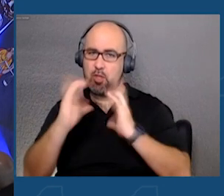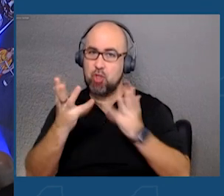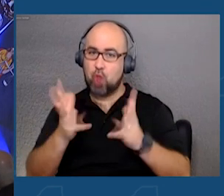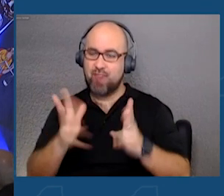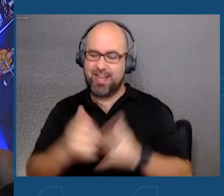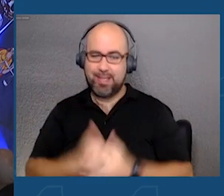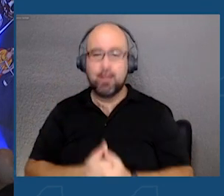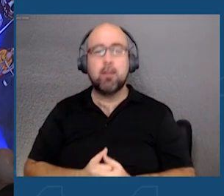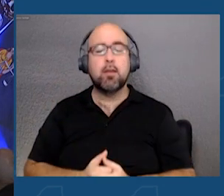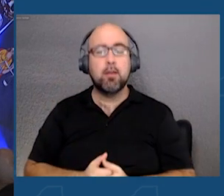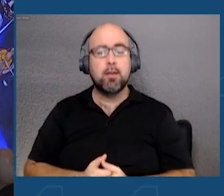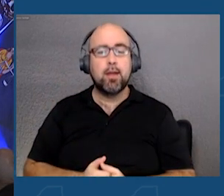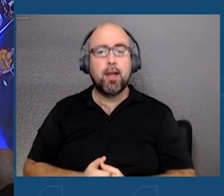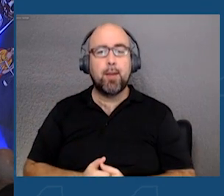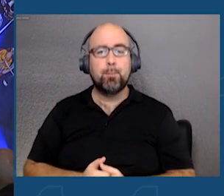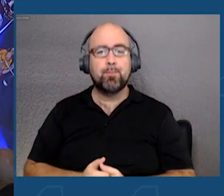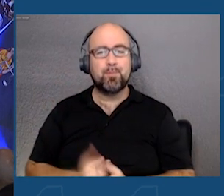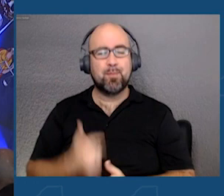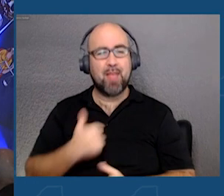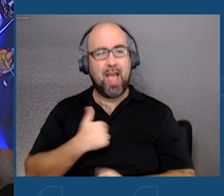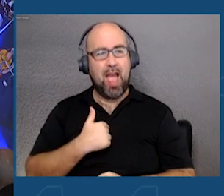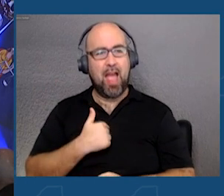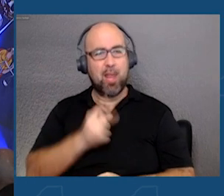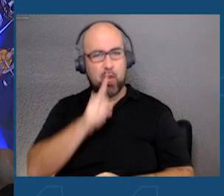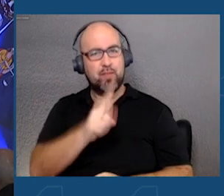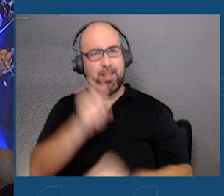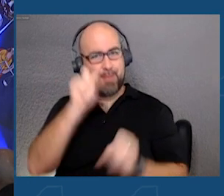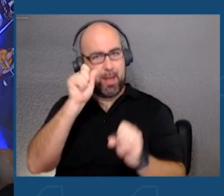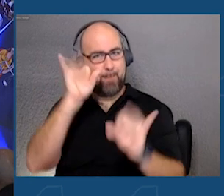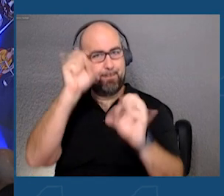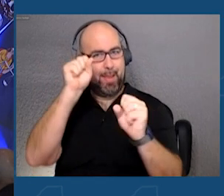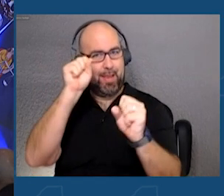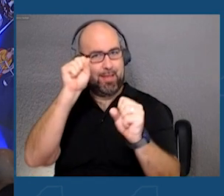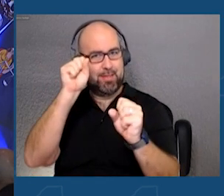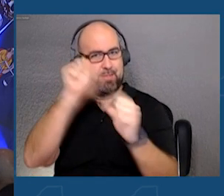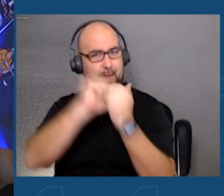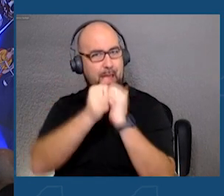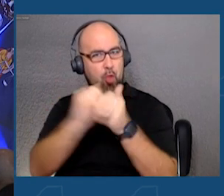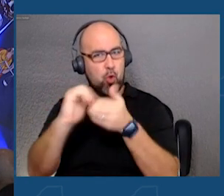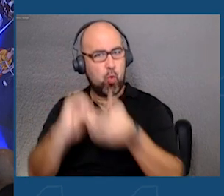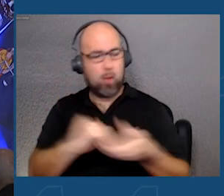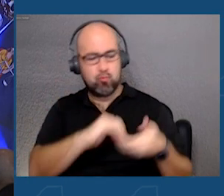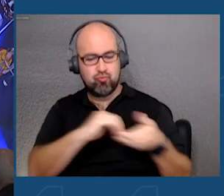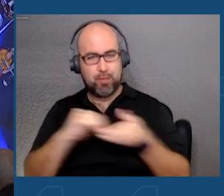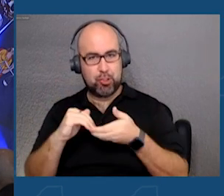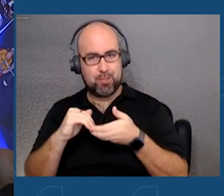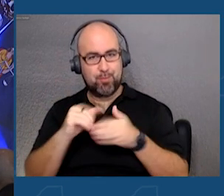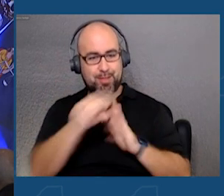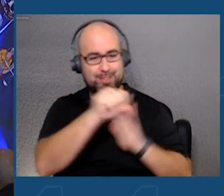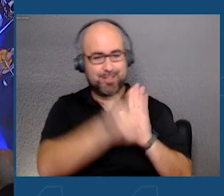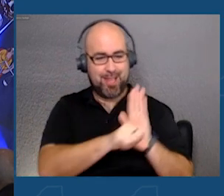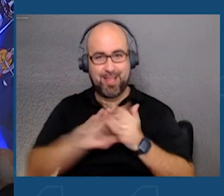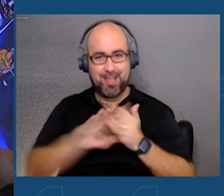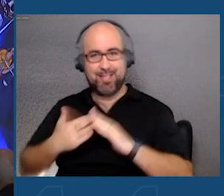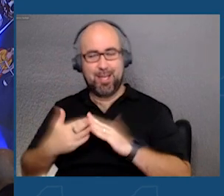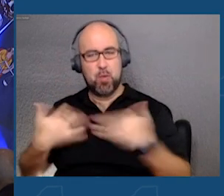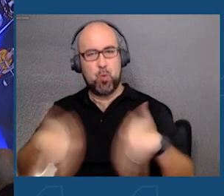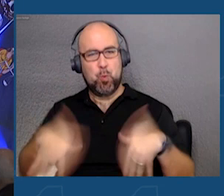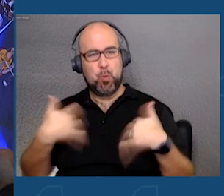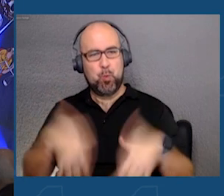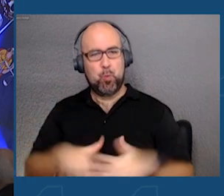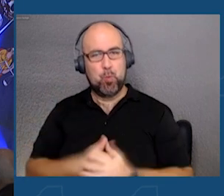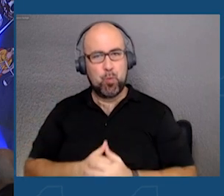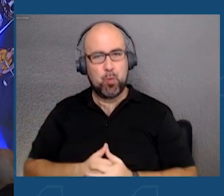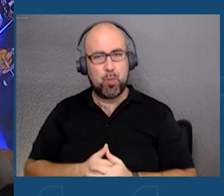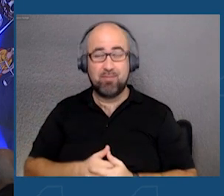I have really been amazed by the level of cooperation between the state and the city. And the truth is, none of this can happen without